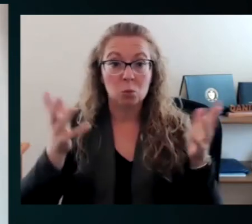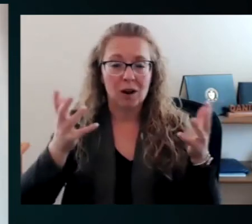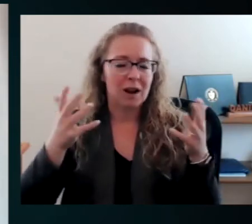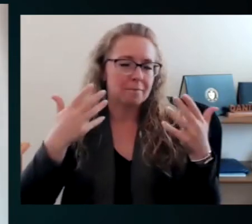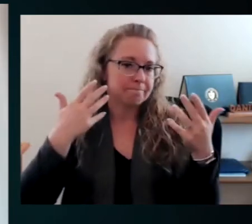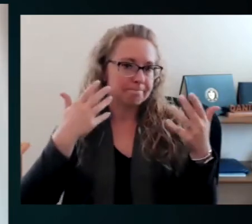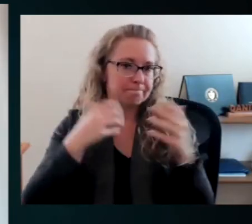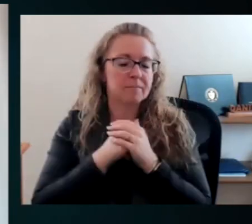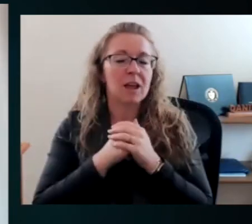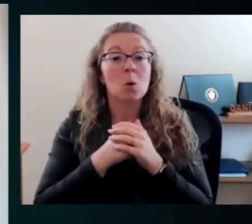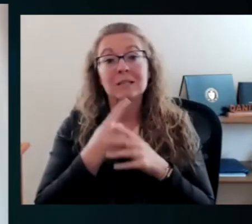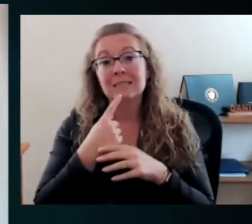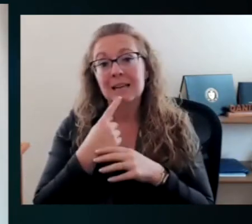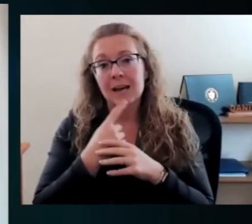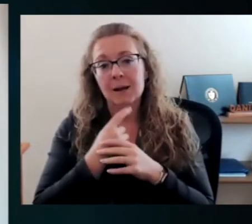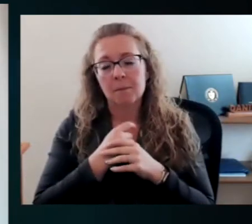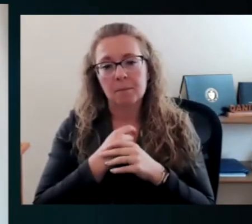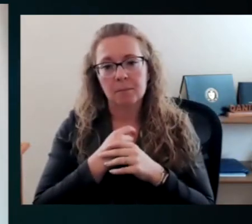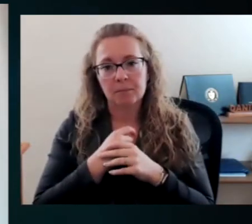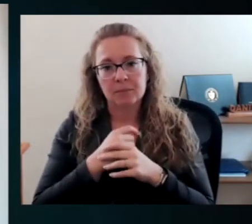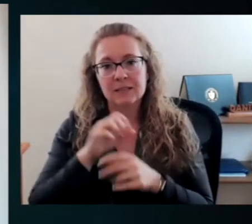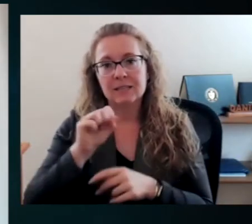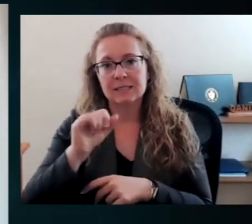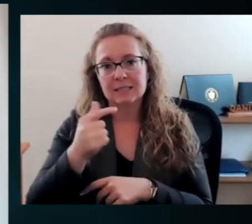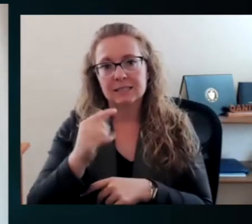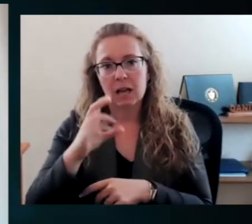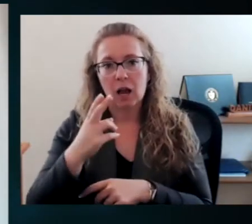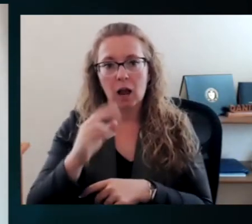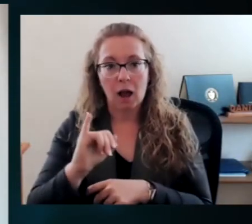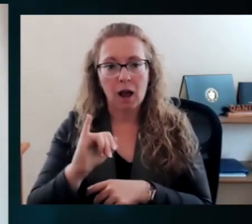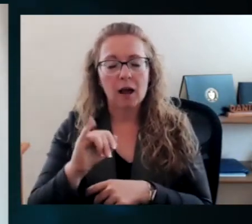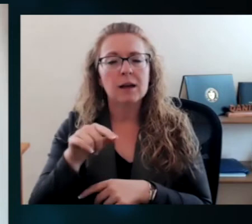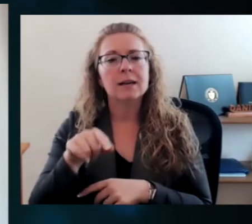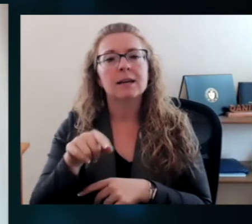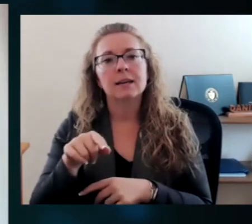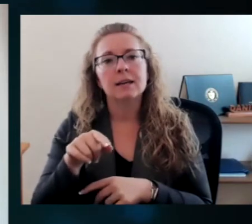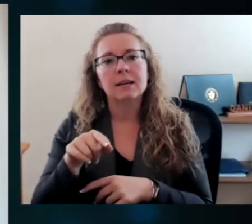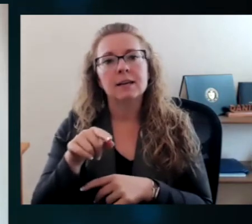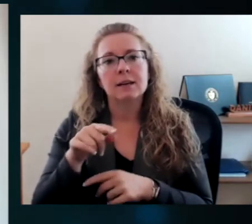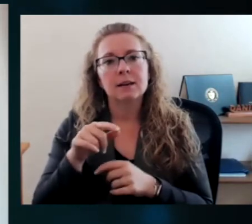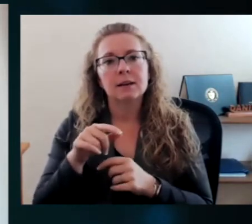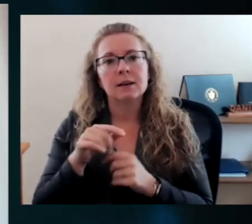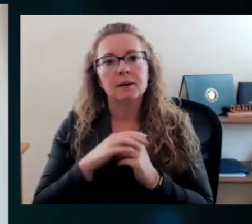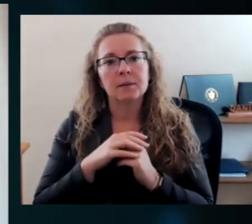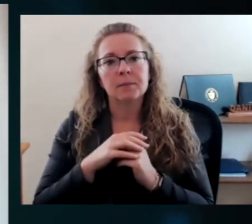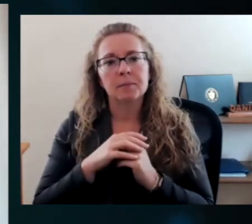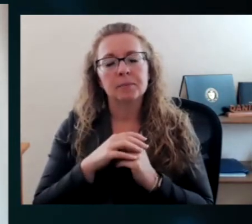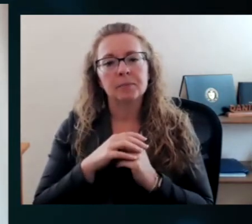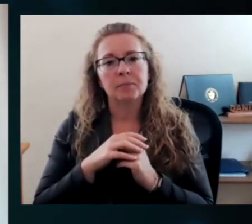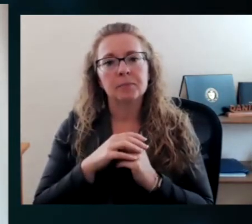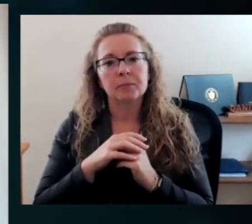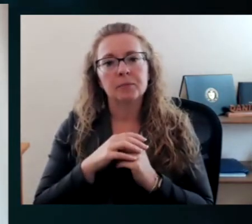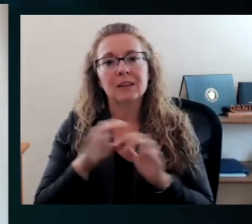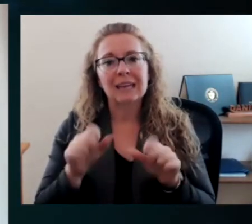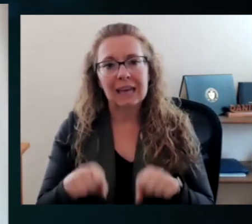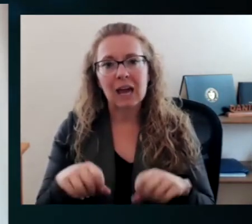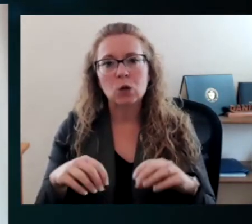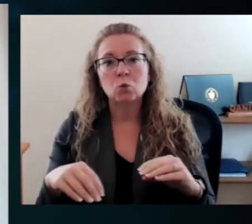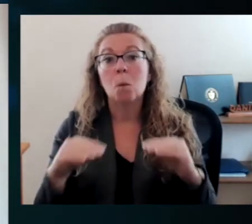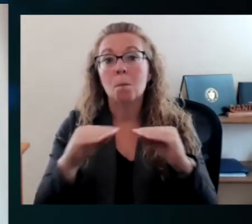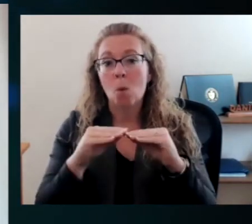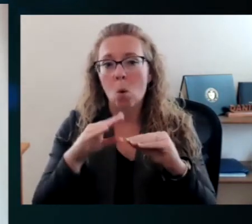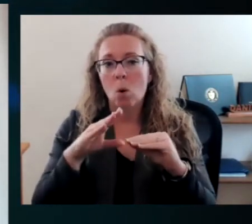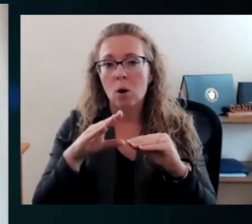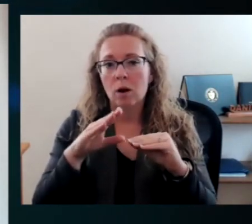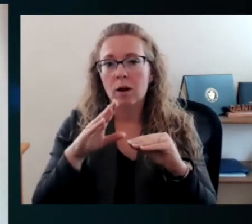say this, that I think that SIGCHI is probably in a position to do more than it currently does. And